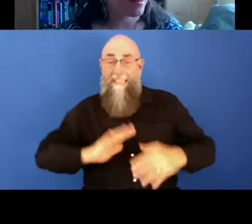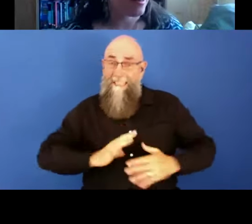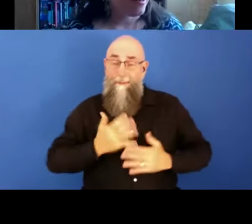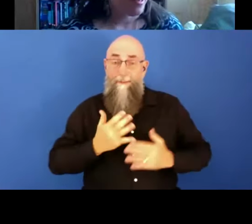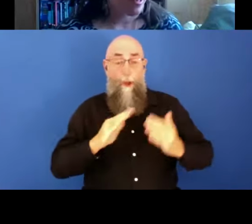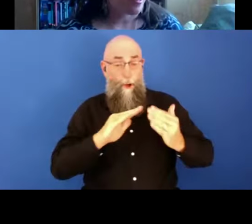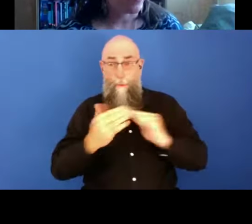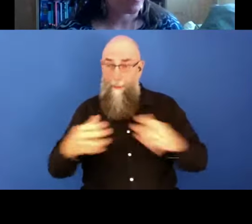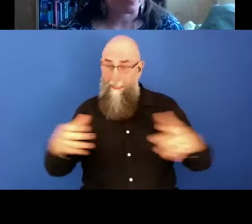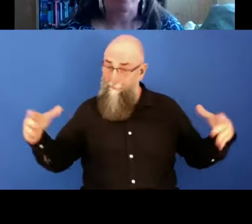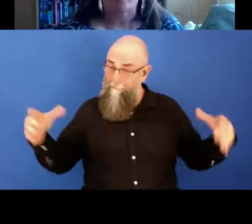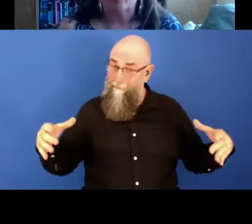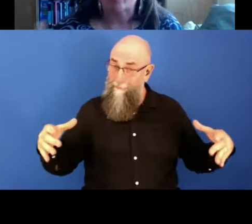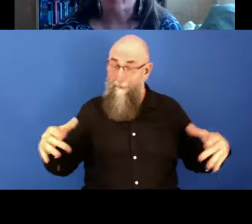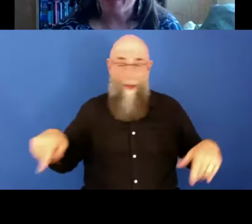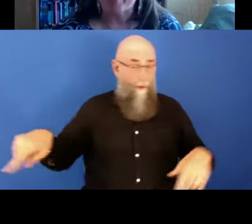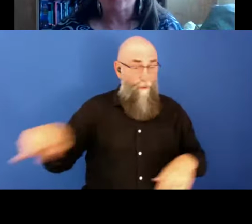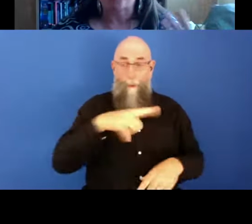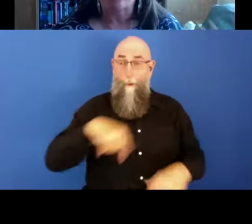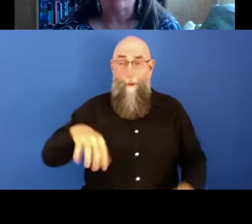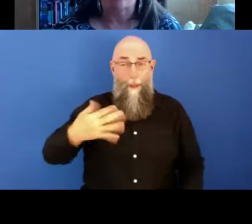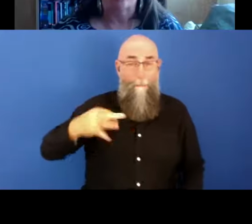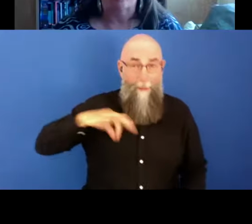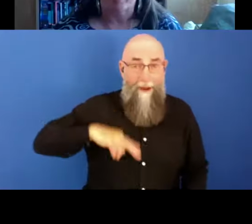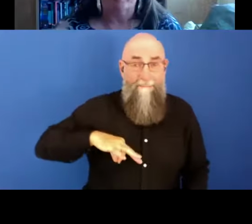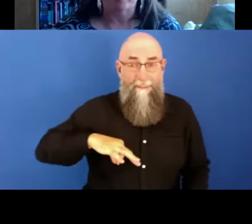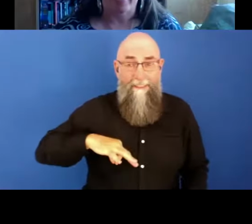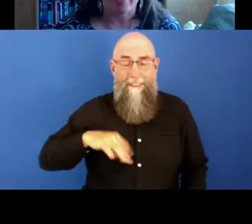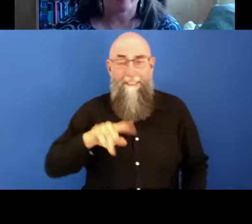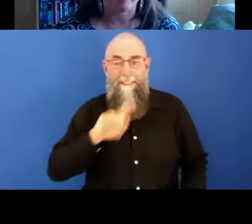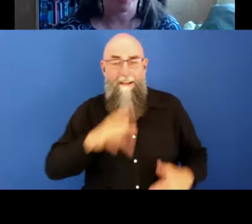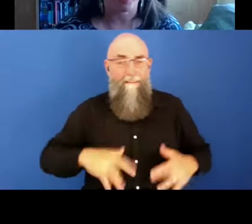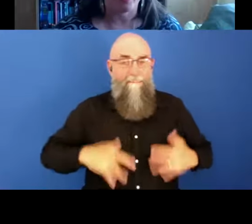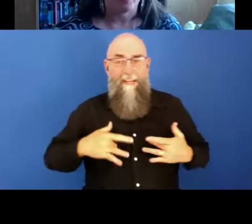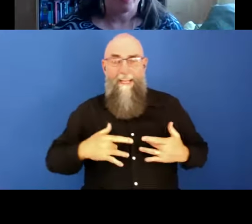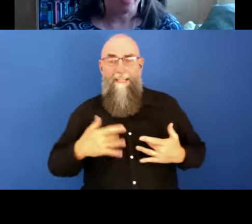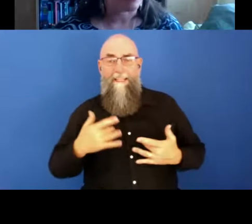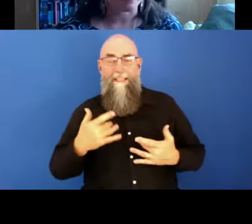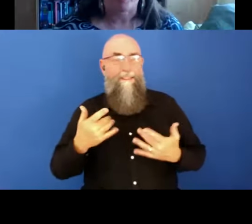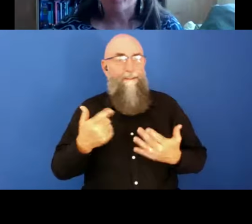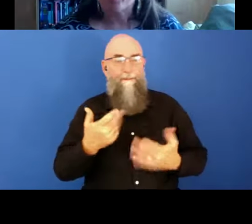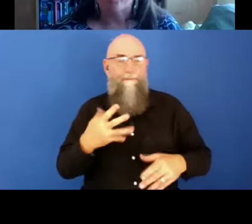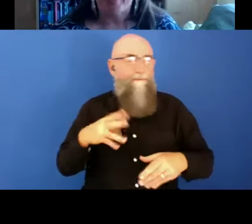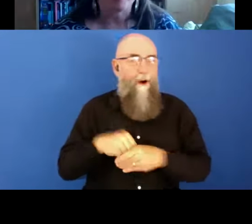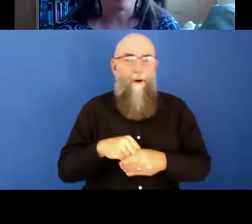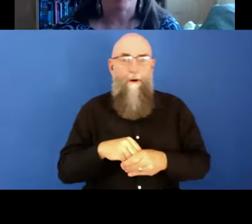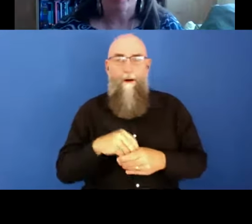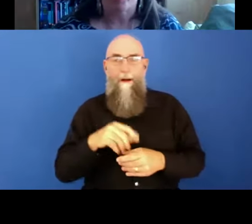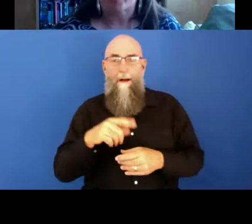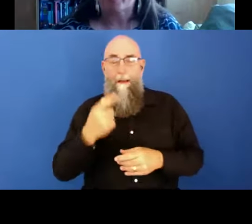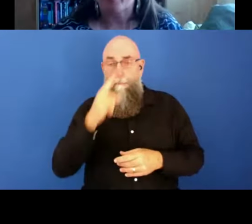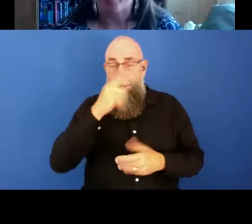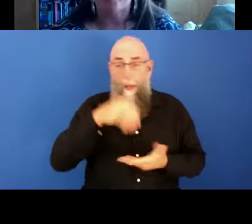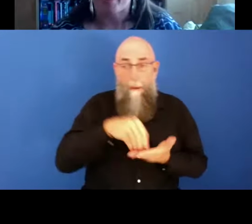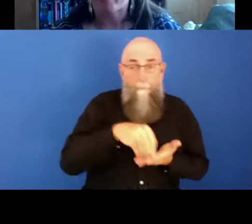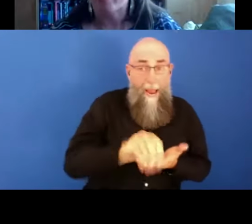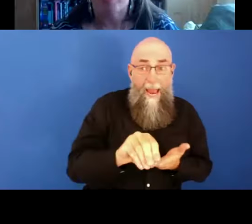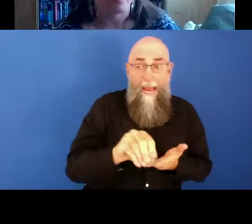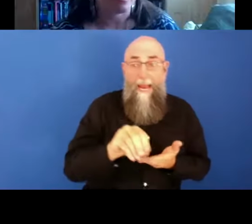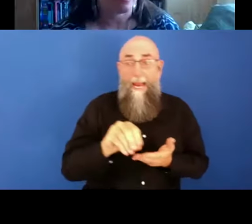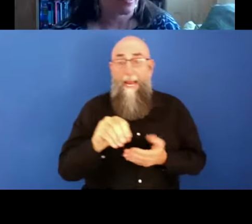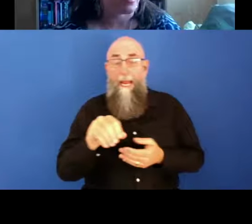benefit um from this and it was all on a pay as you feel model okay as you can so um some people would pay and some people there were no